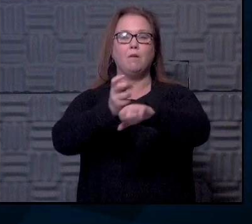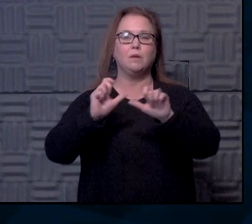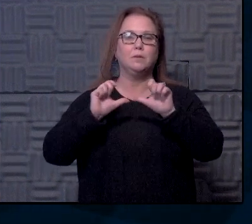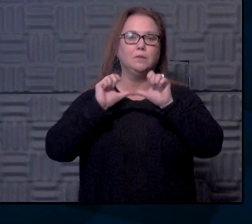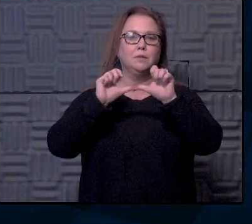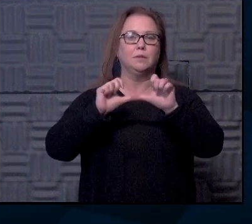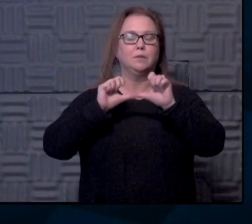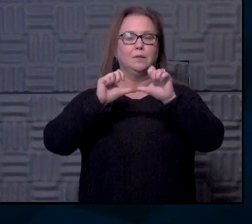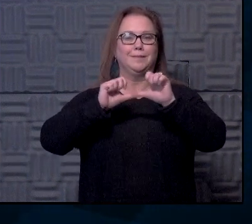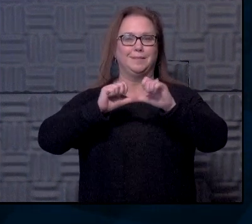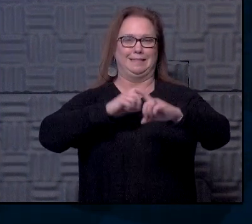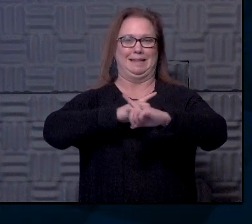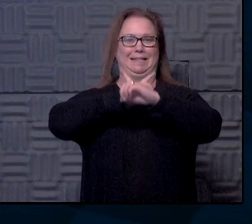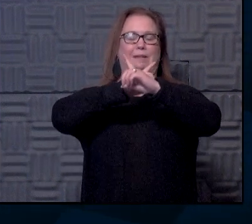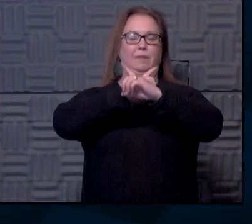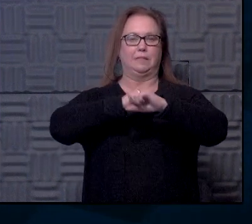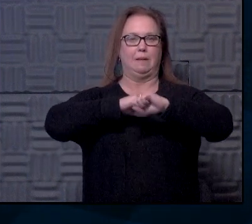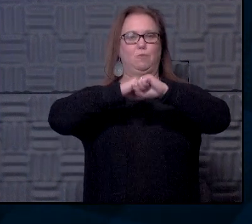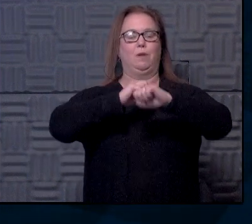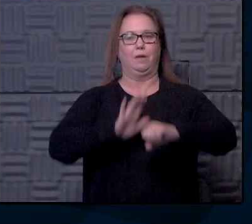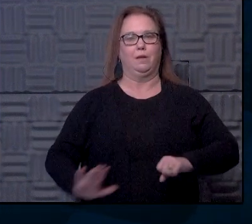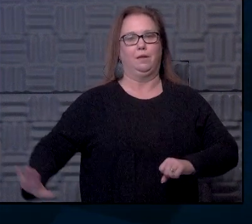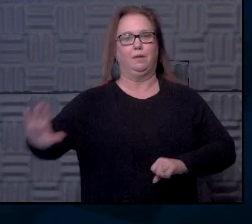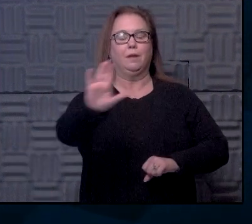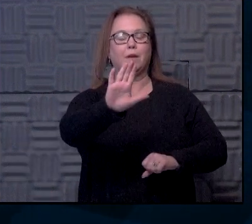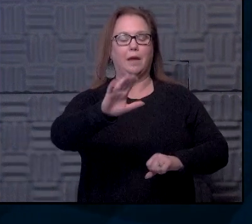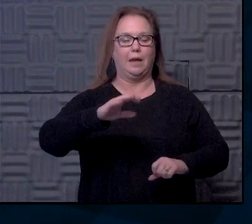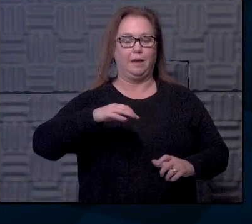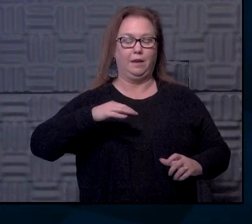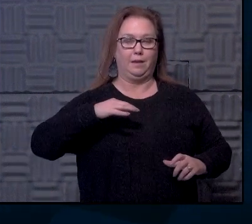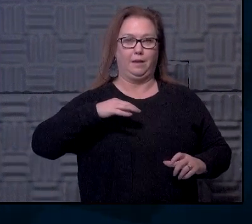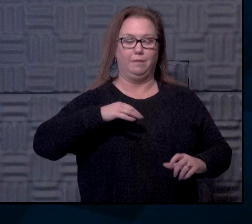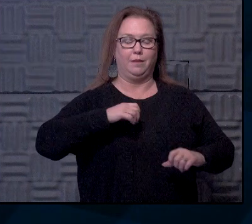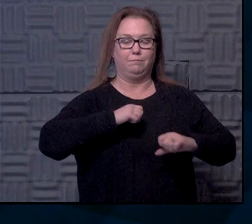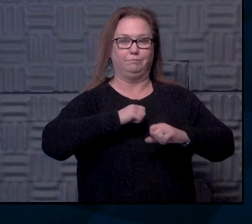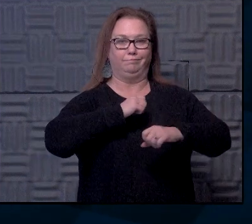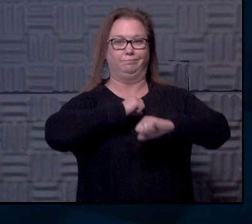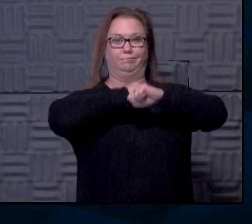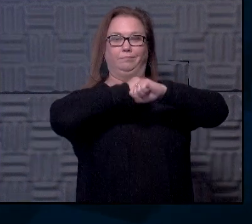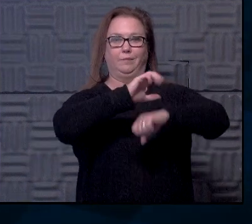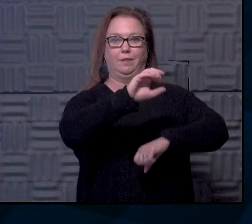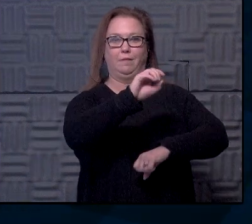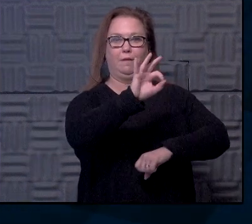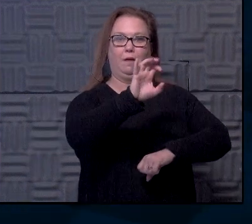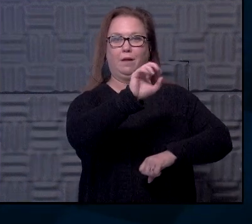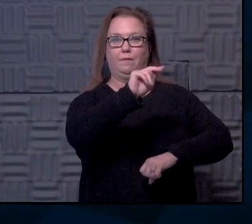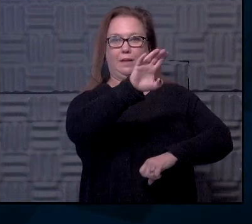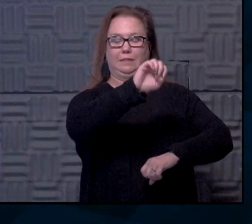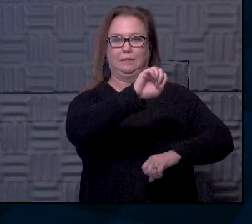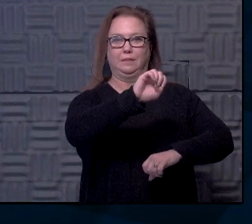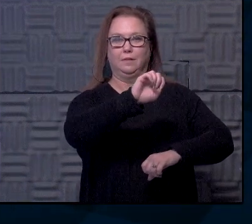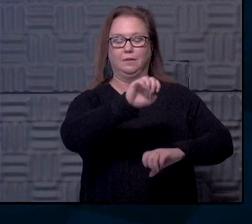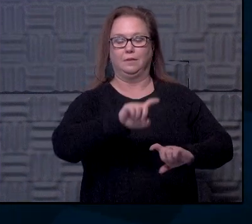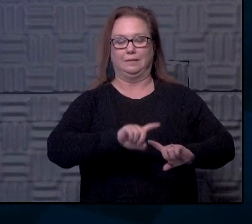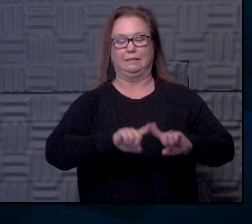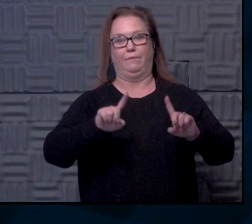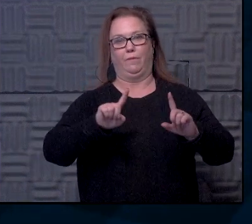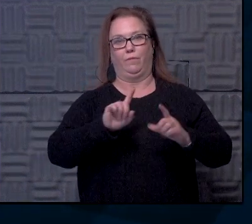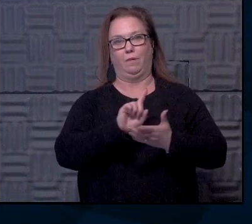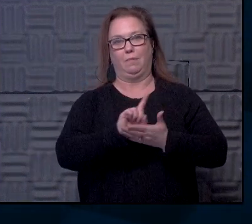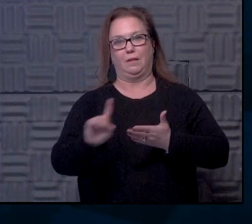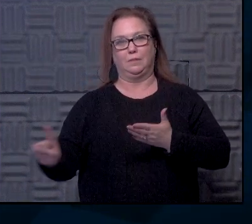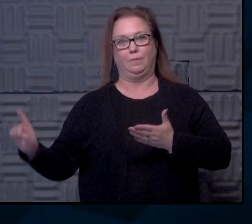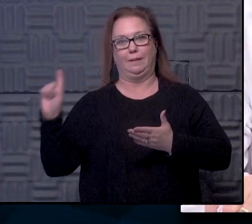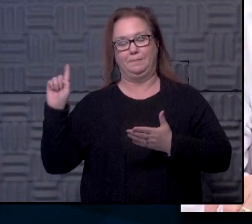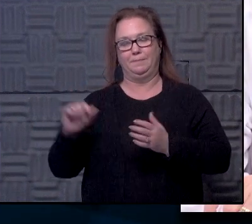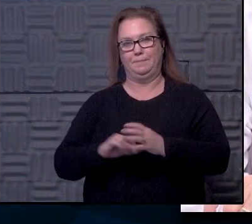solid on our defense and focusing, of course, on the benefit of the offense that we now have very differently than we did a week ago. So,